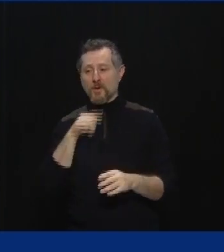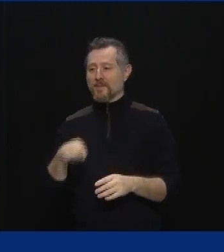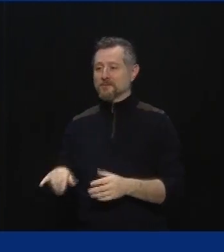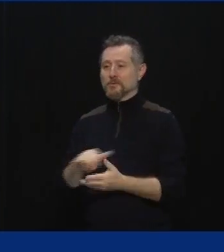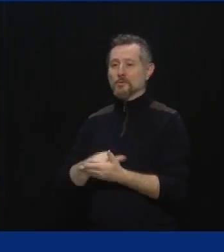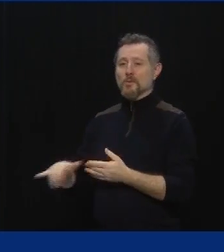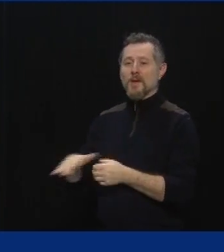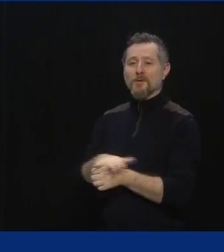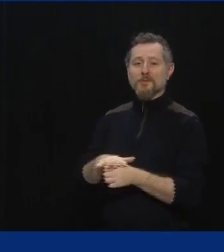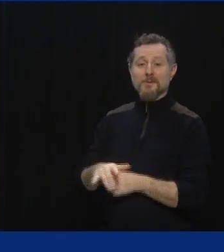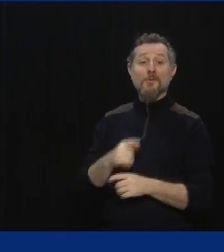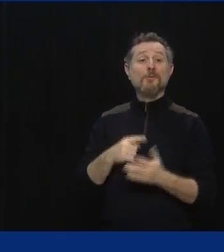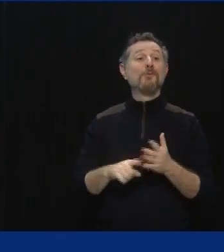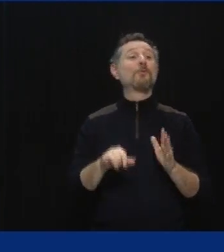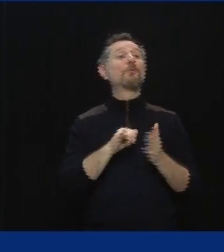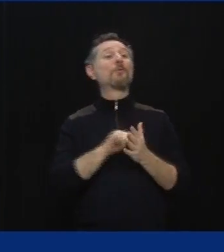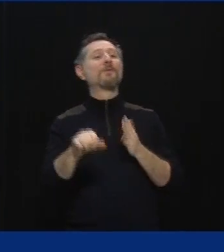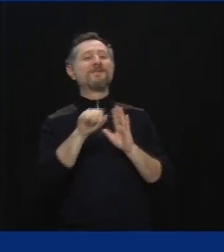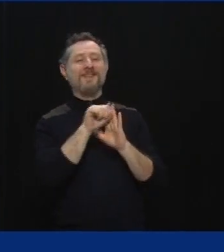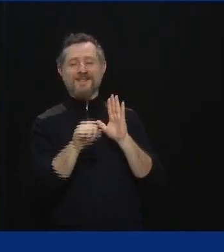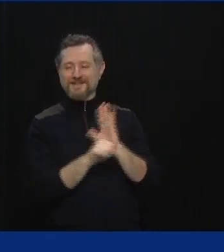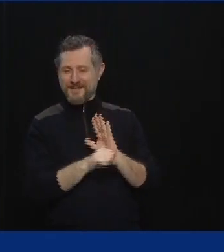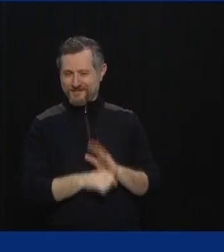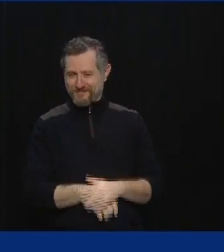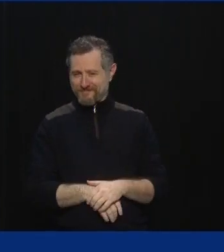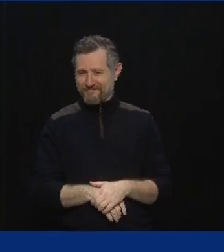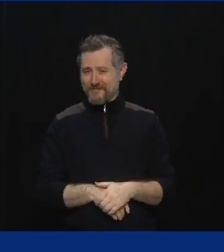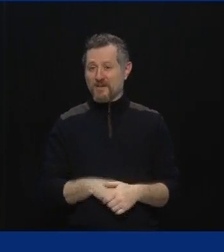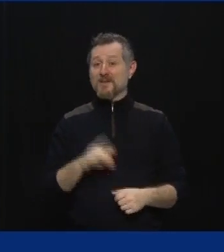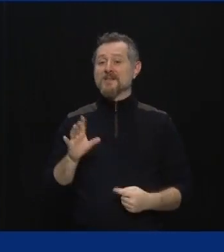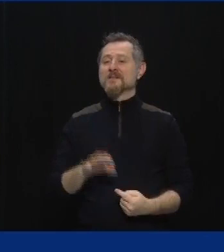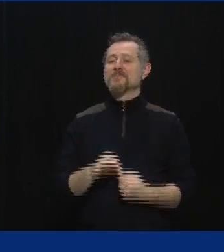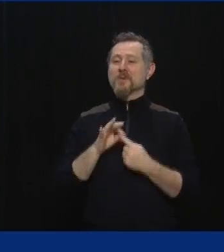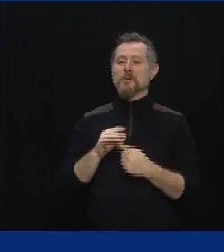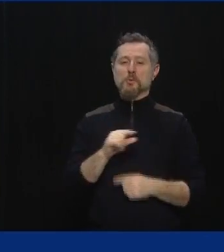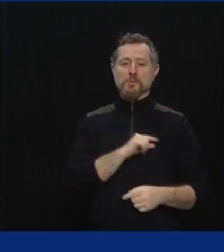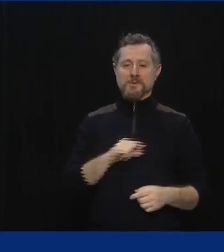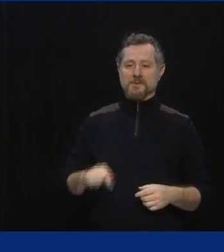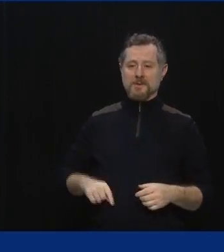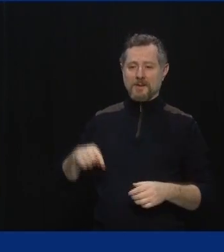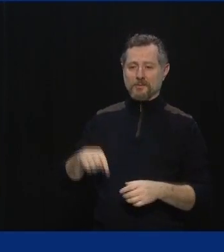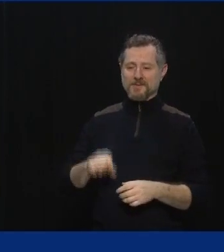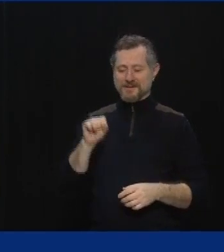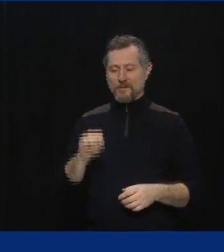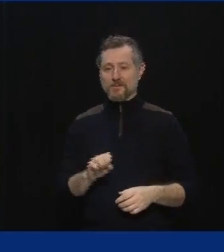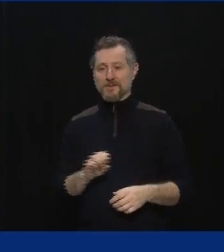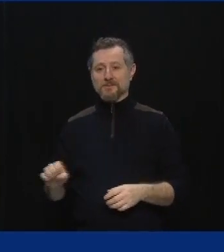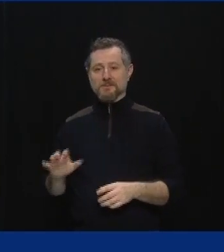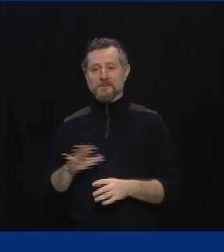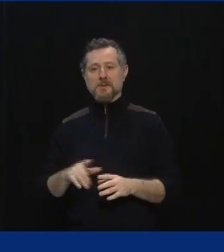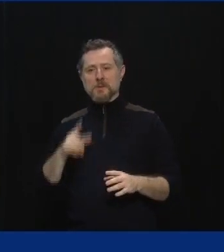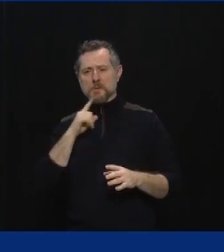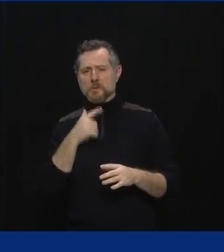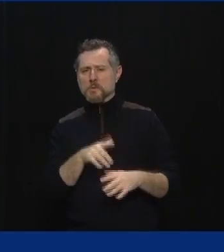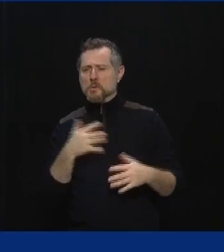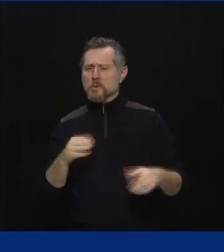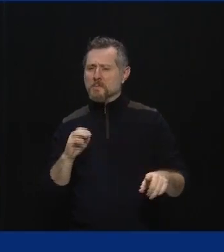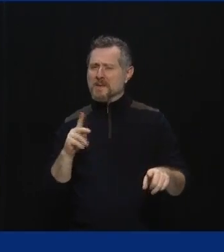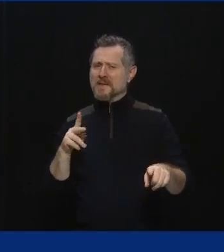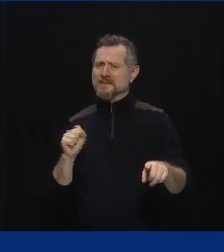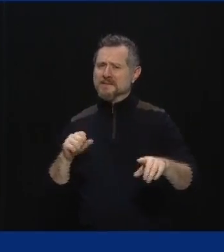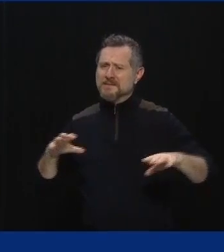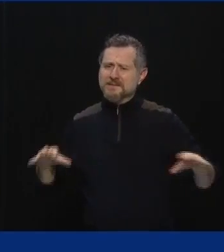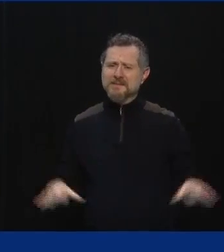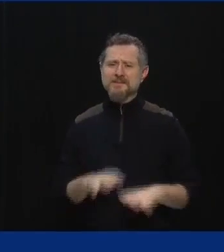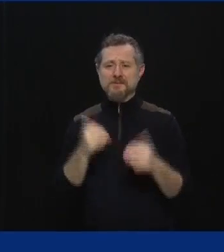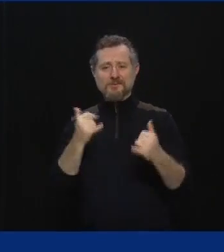State, and in particular, Queens and Southeast Queens. Rick, you did all the heavy lifting just now, so